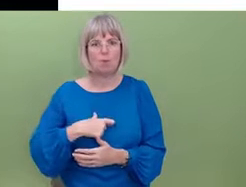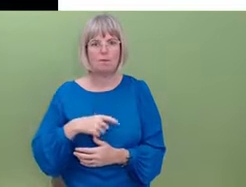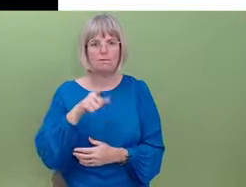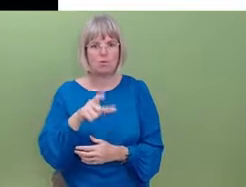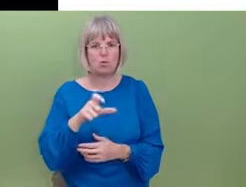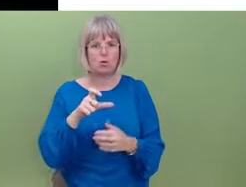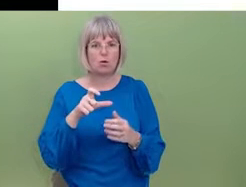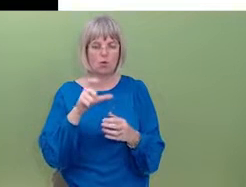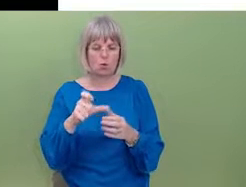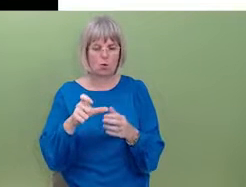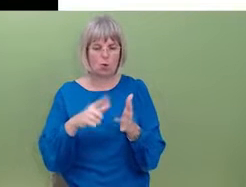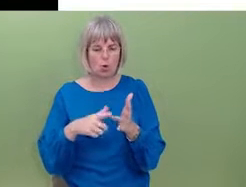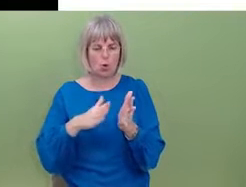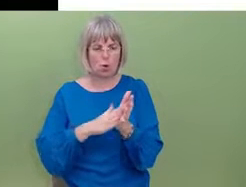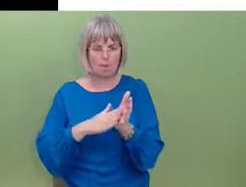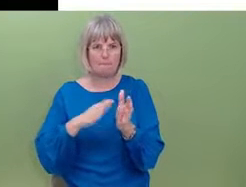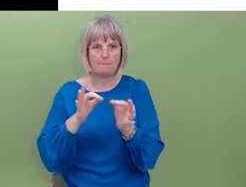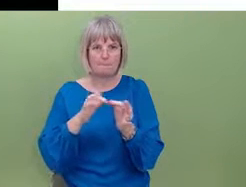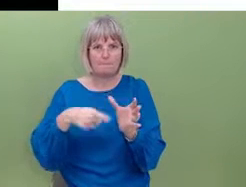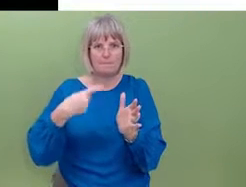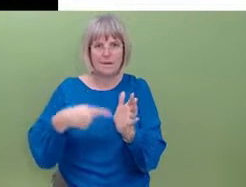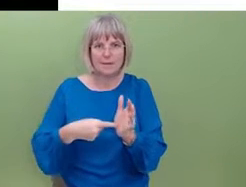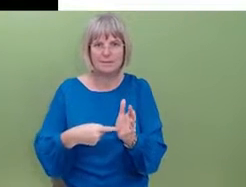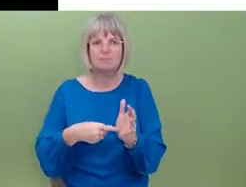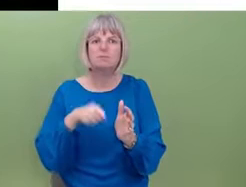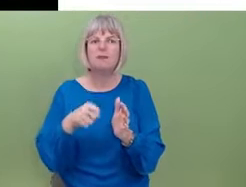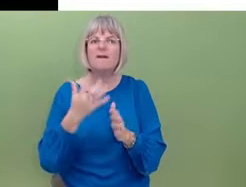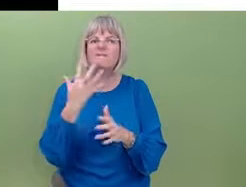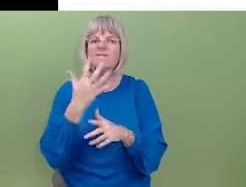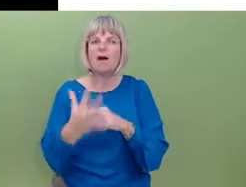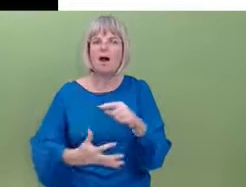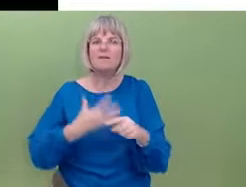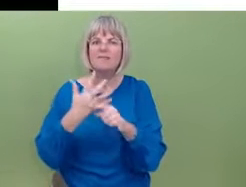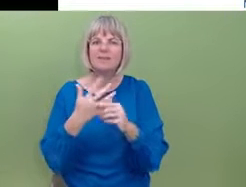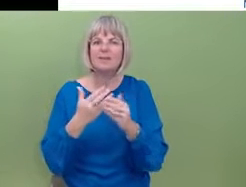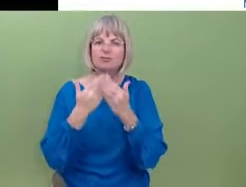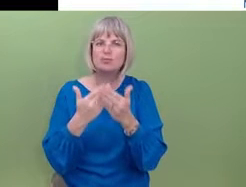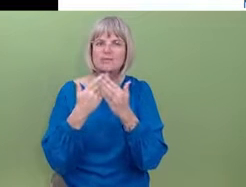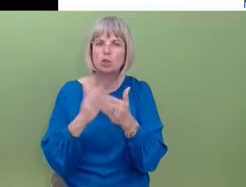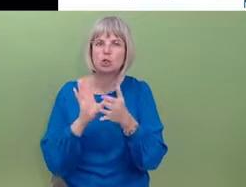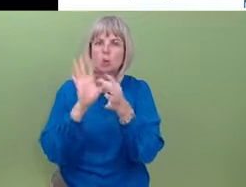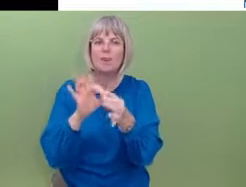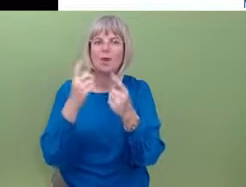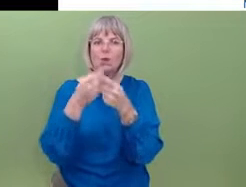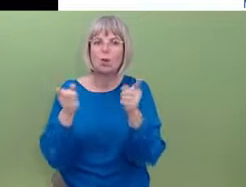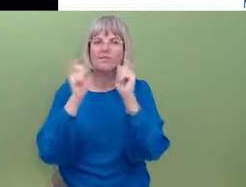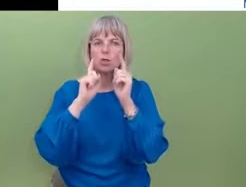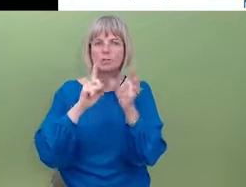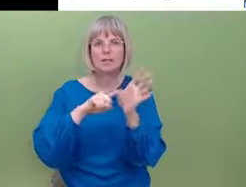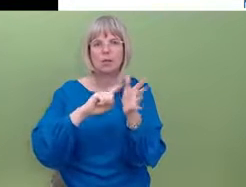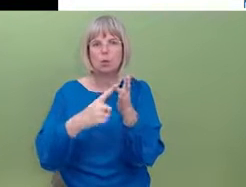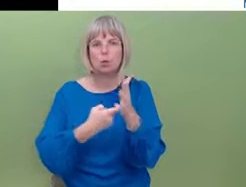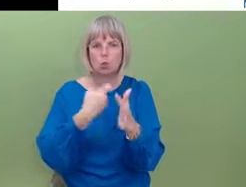Training. COMBAT is a 5-year research study with the University of York, Tees Esconwell Valley NHS